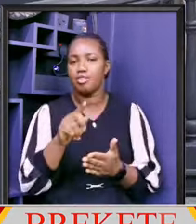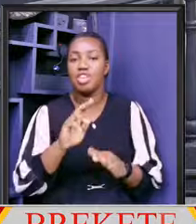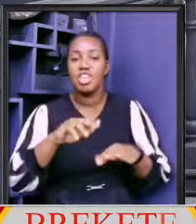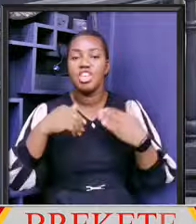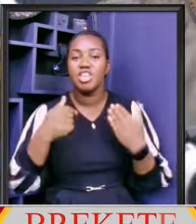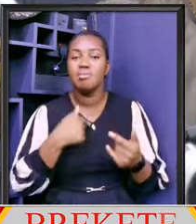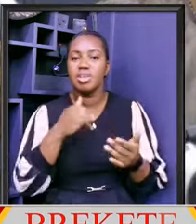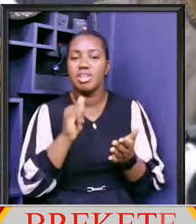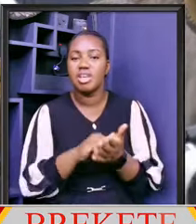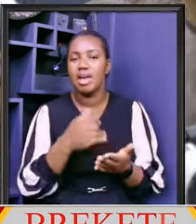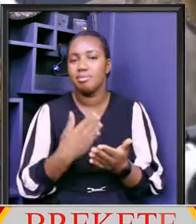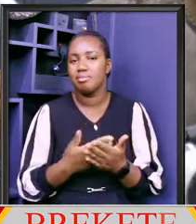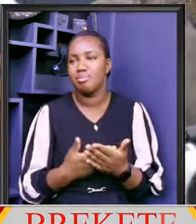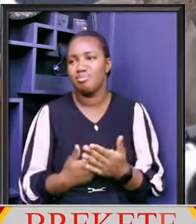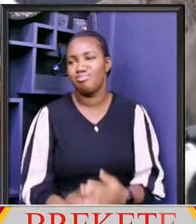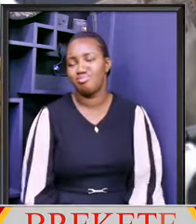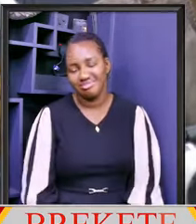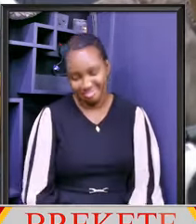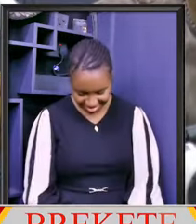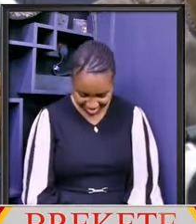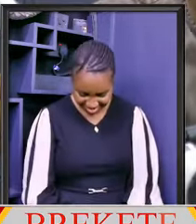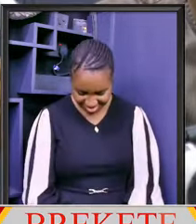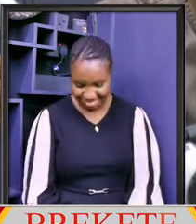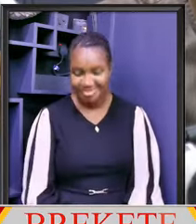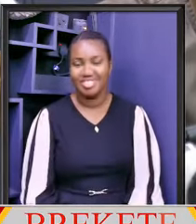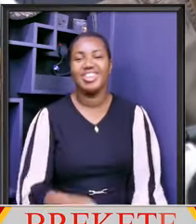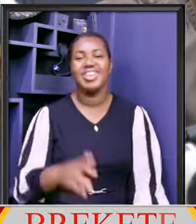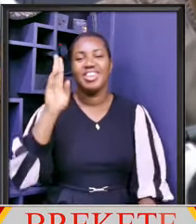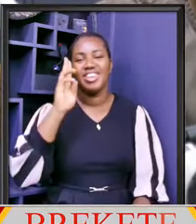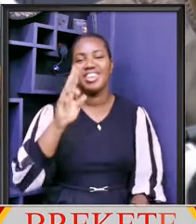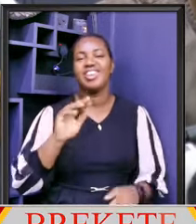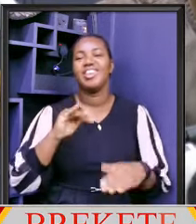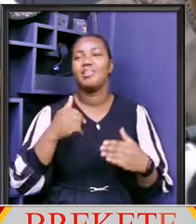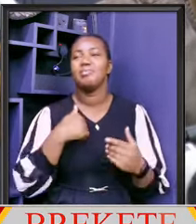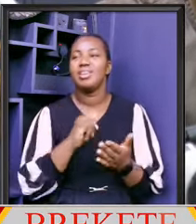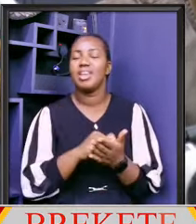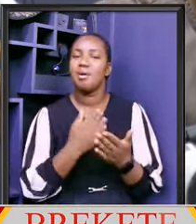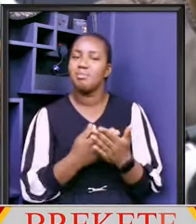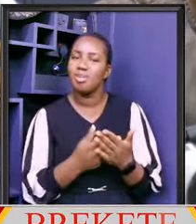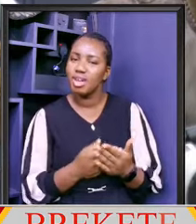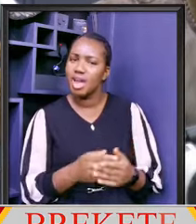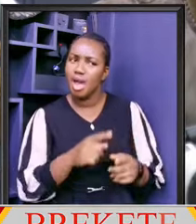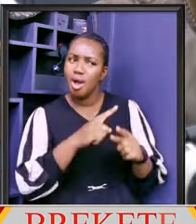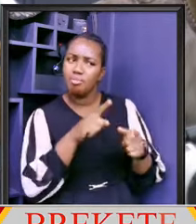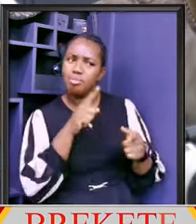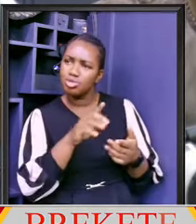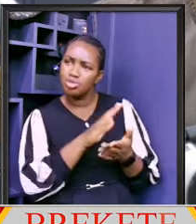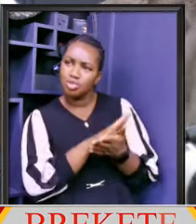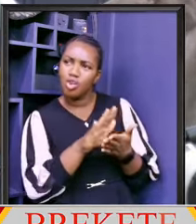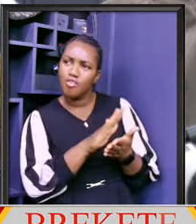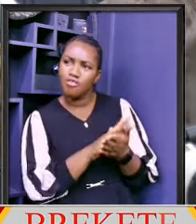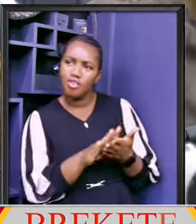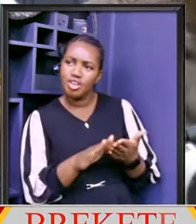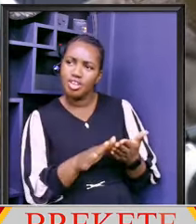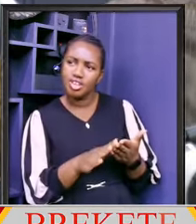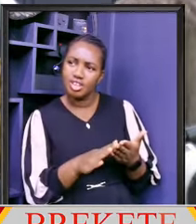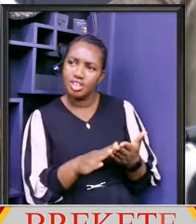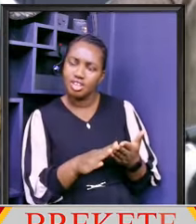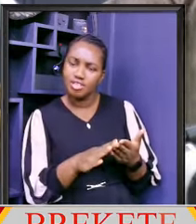But as you know, say you don't forgive, and why you come and they carry the complaint, come here again? No, the complaint I brought is not that one.